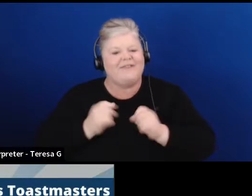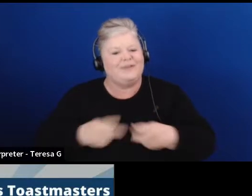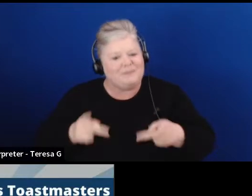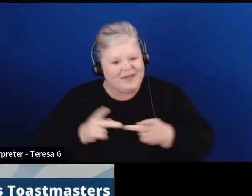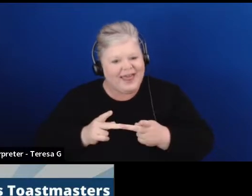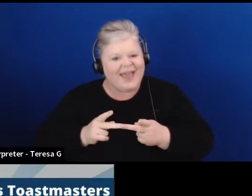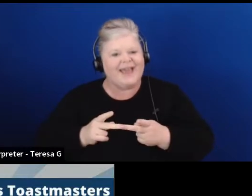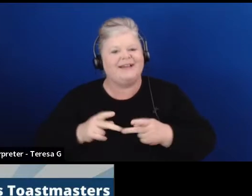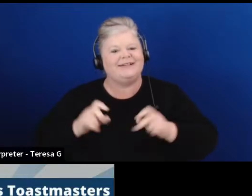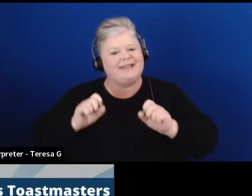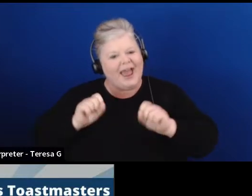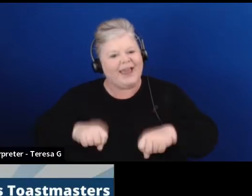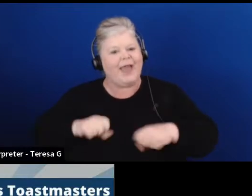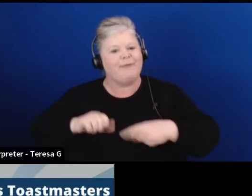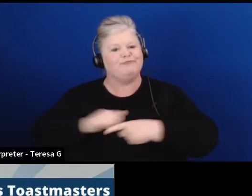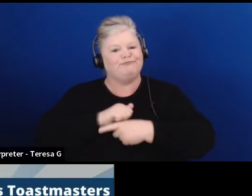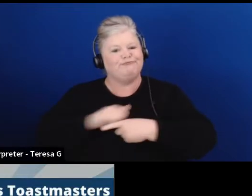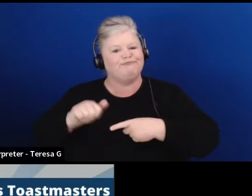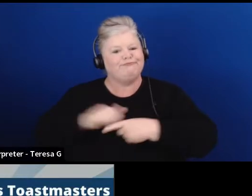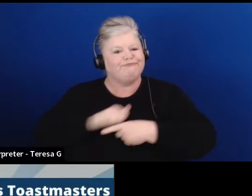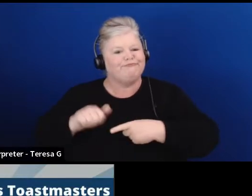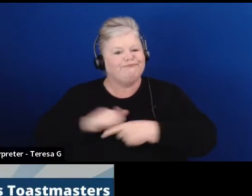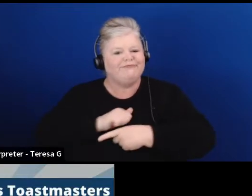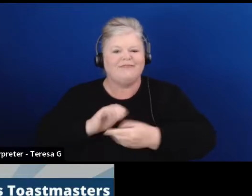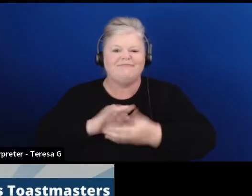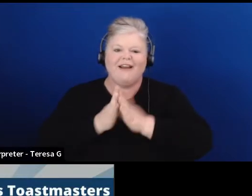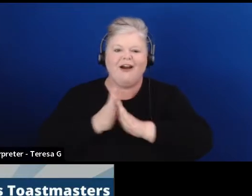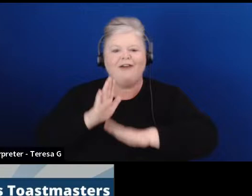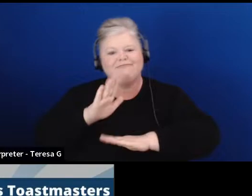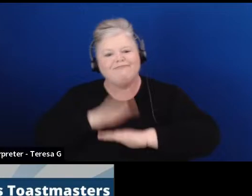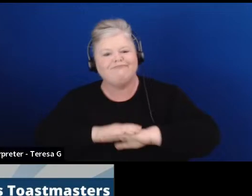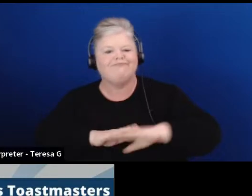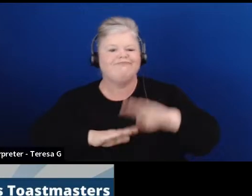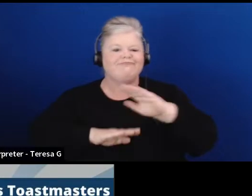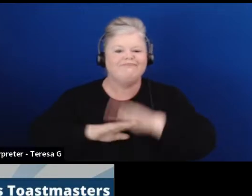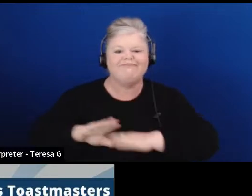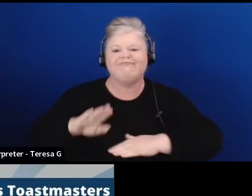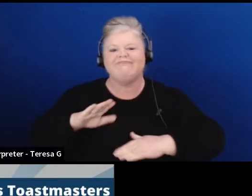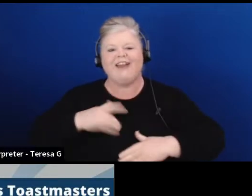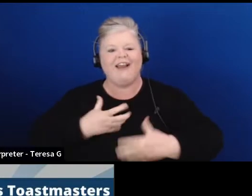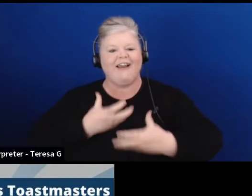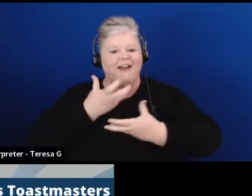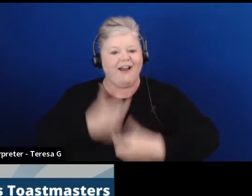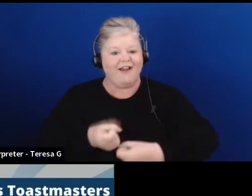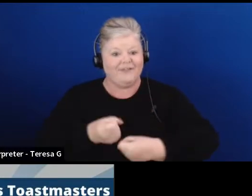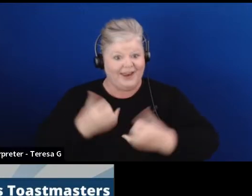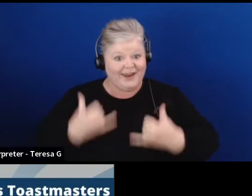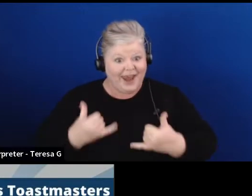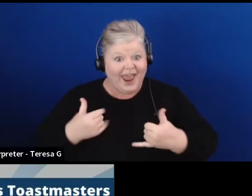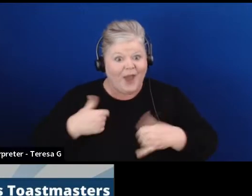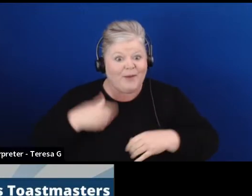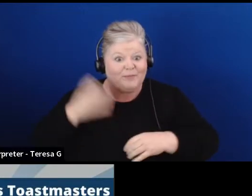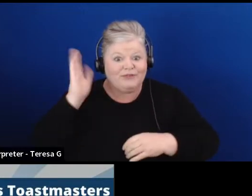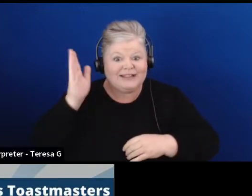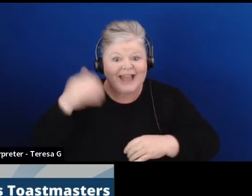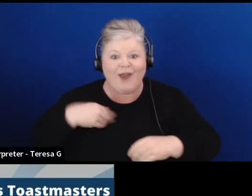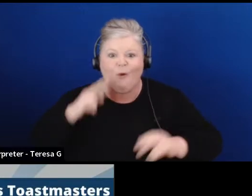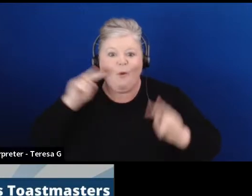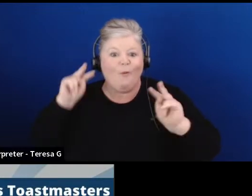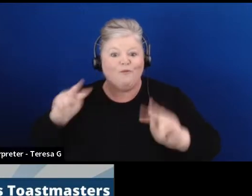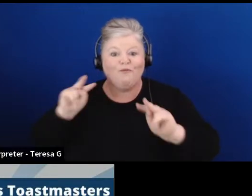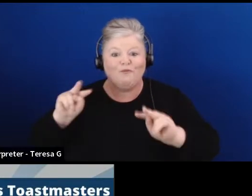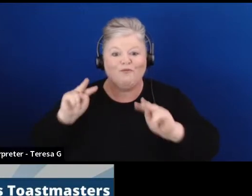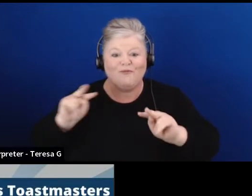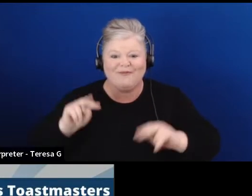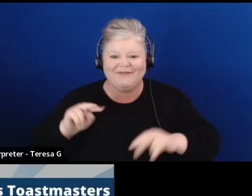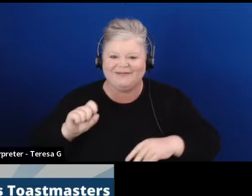and be comfortable and build confidence. And now every time I present, I can't wait to do it. So thank you for